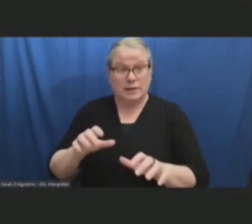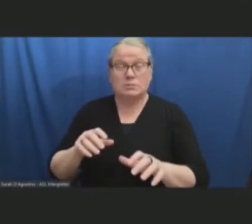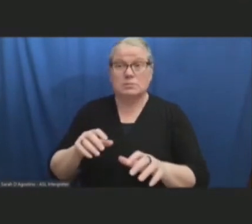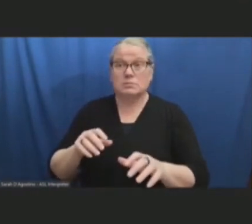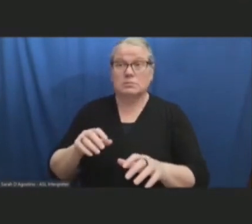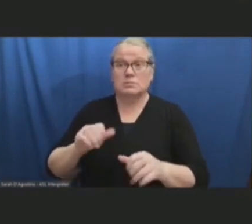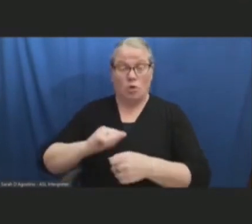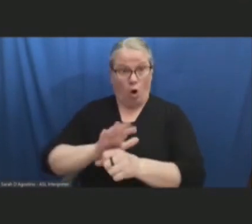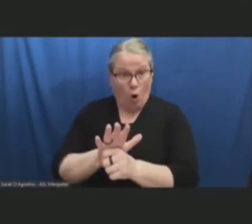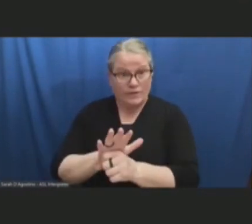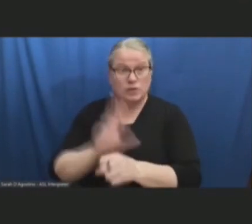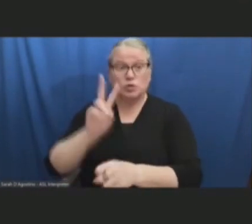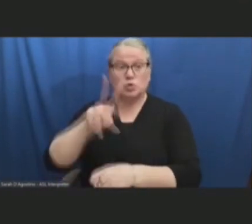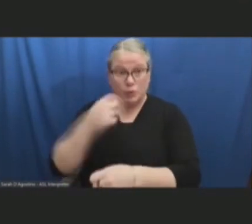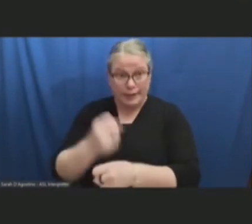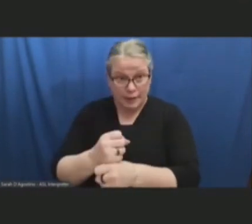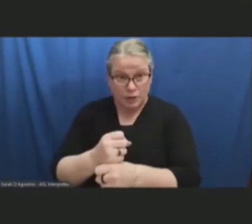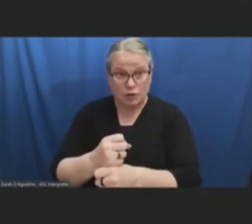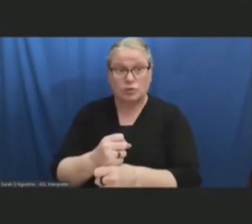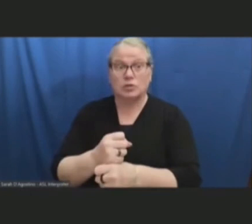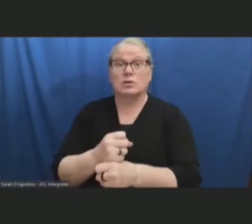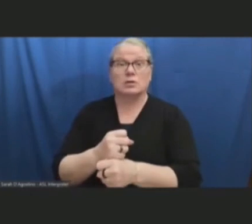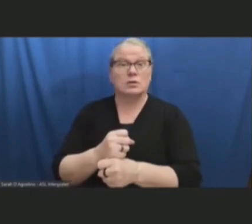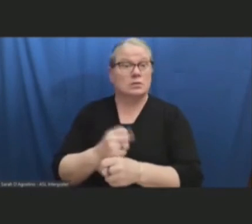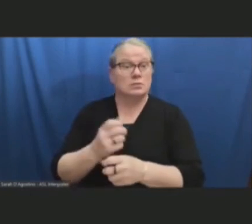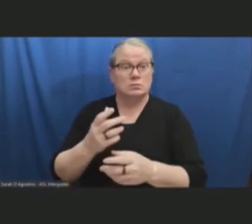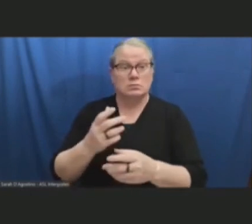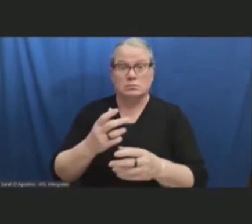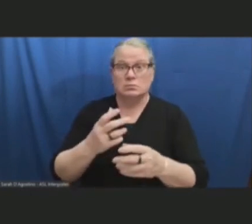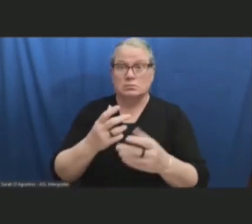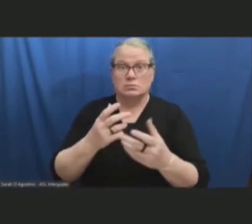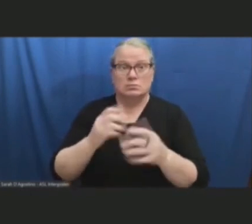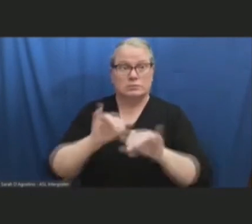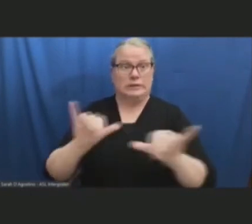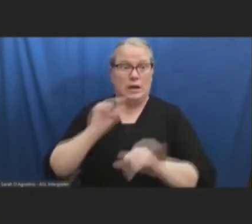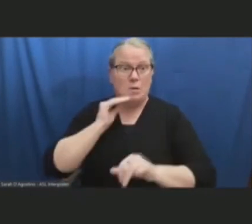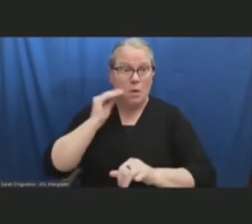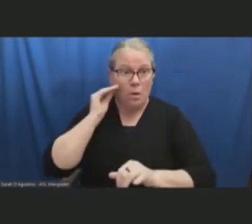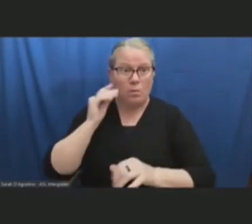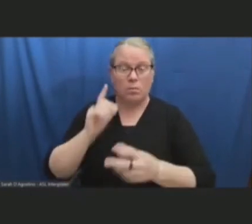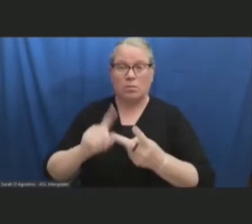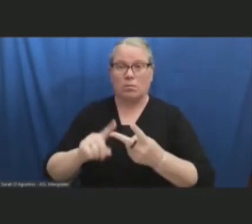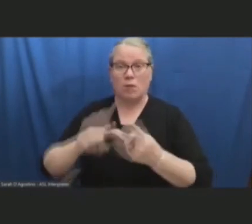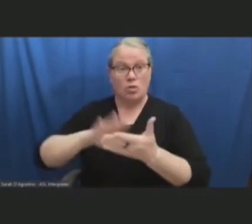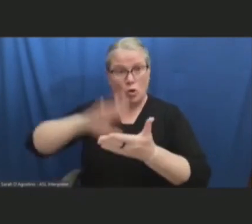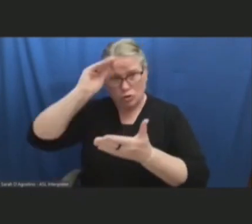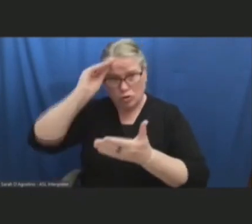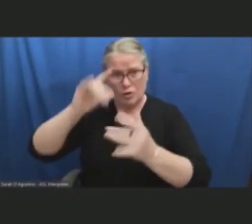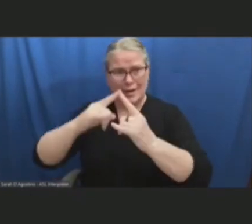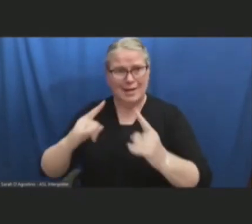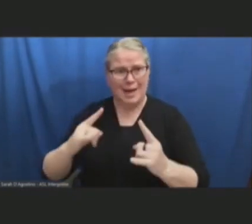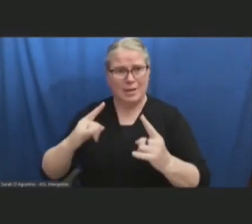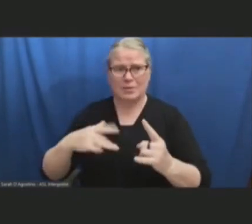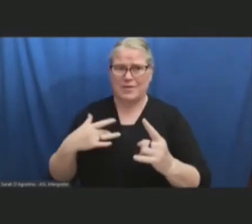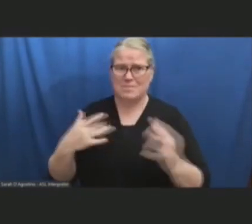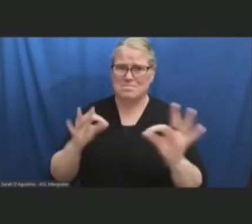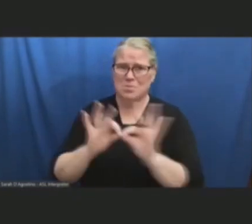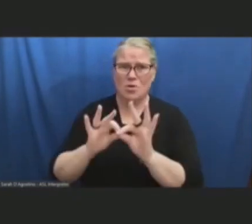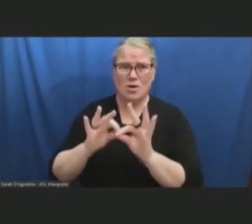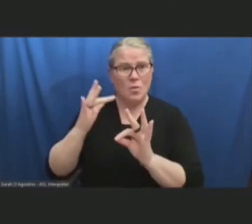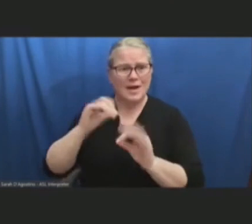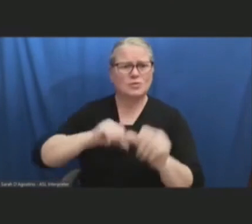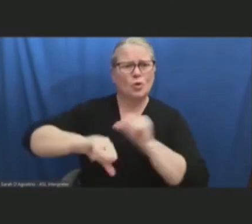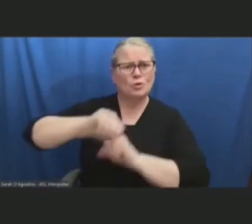we really thought it was important, the socialization in terms of those learning camps. We really thought it was important with the hundreds of millions we gave